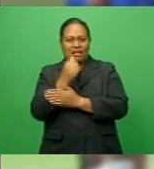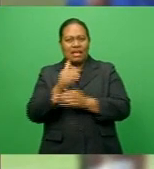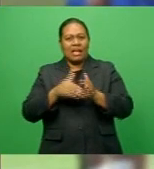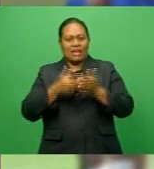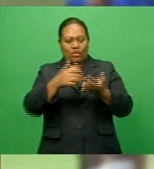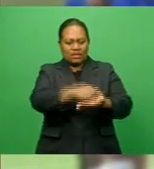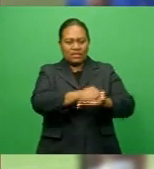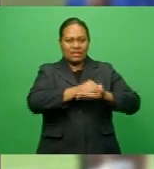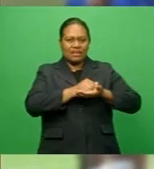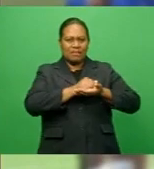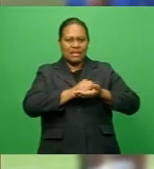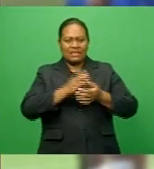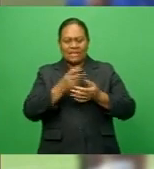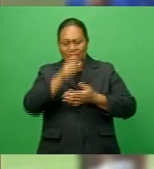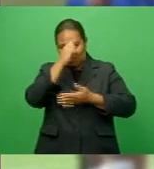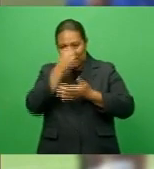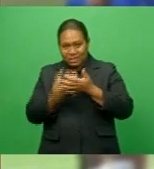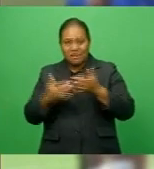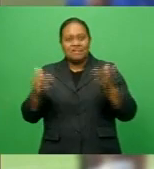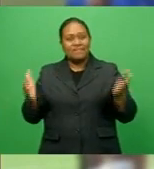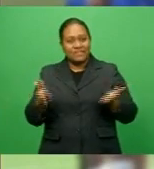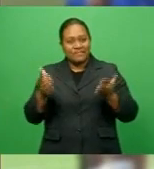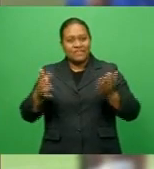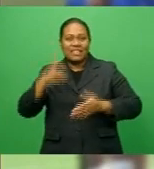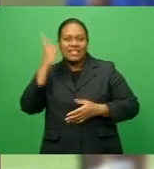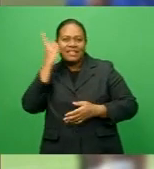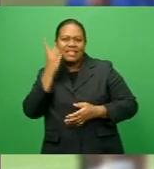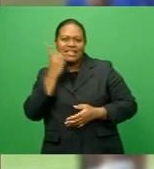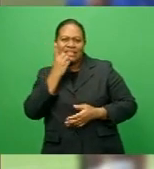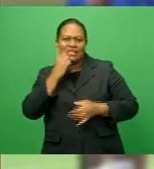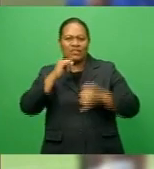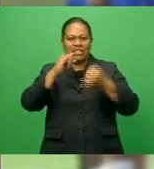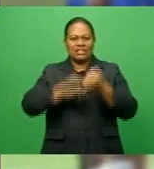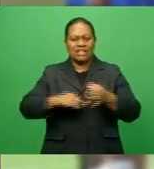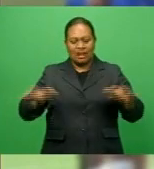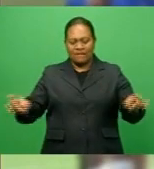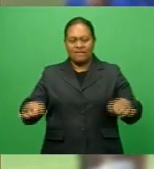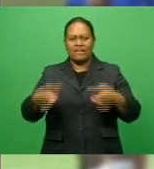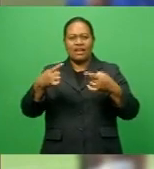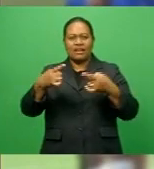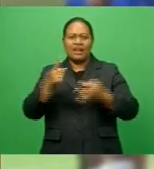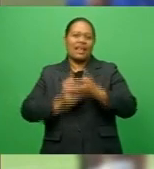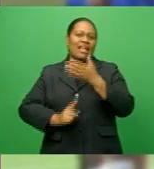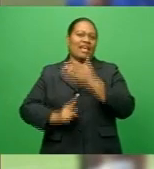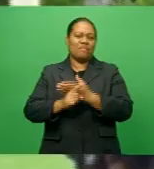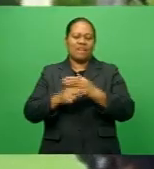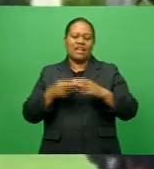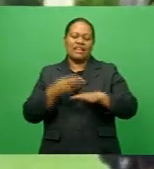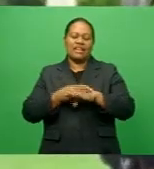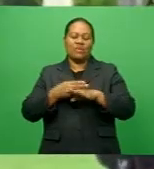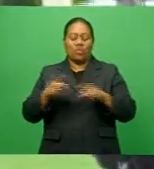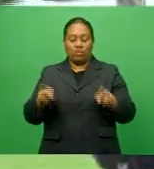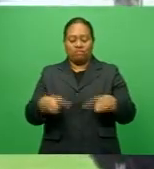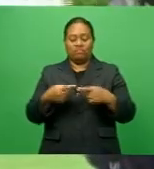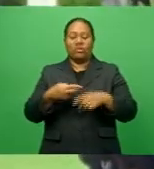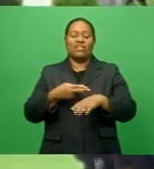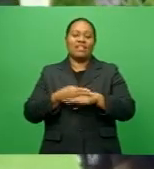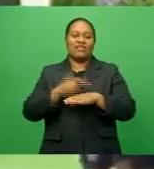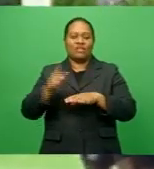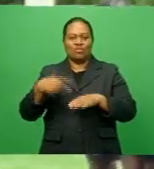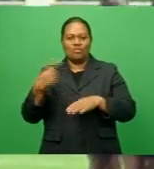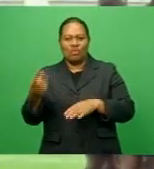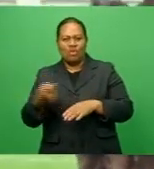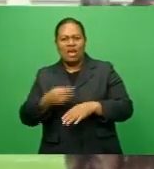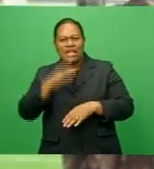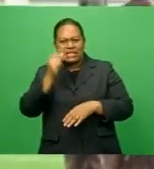on some of its experienced players for the Digital Escort Shield final against Freshet Navy Blue tomorrow. Some of the big names expected